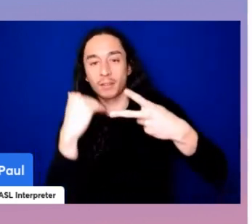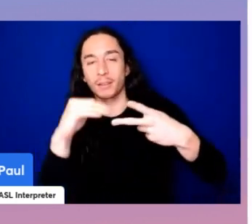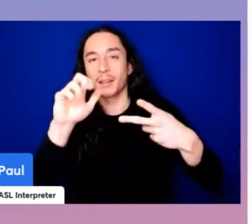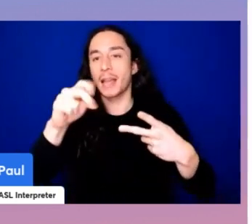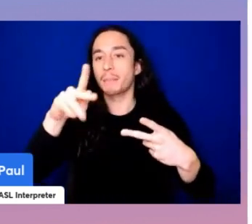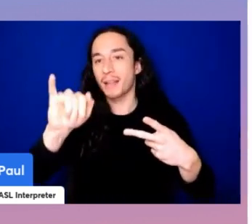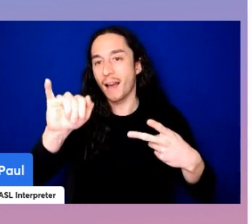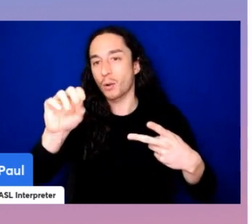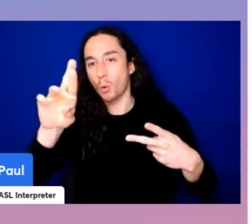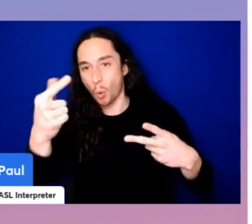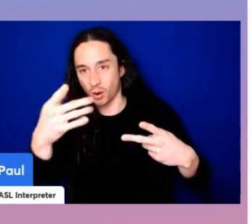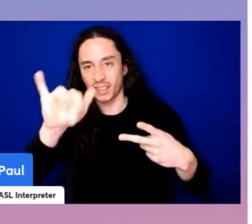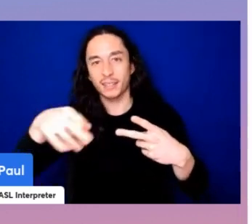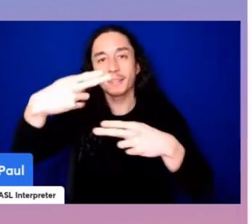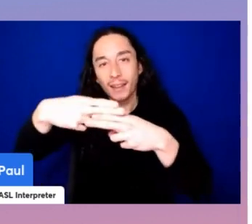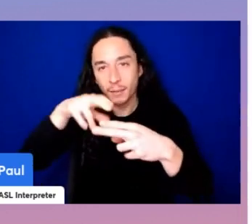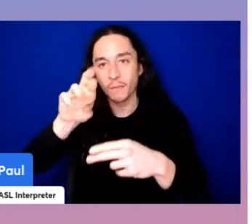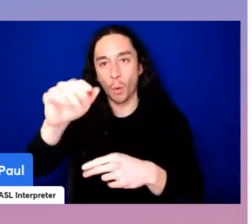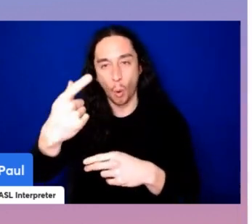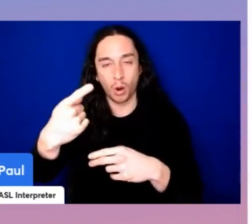org that token belongs to.